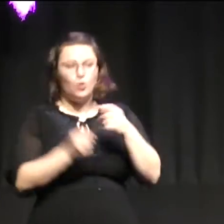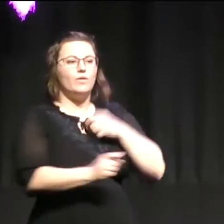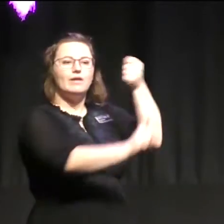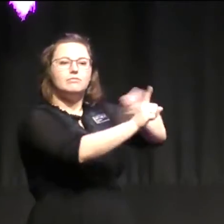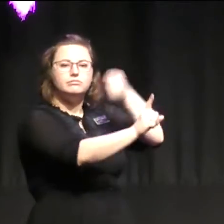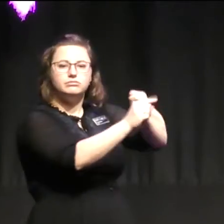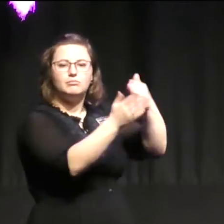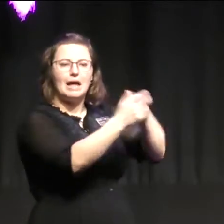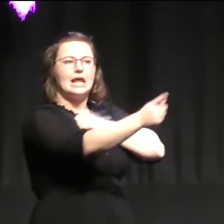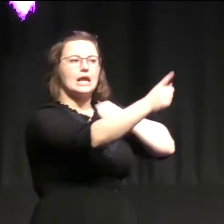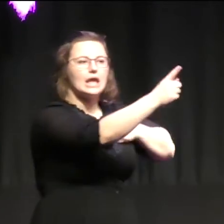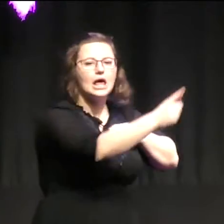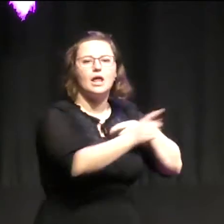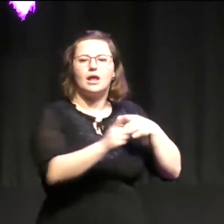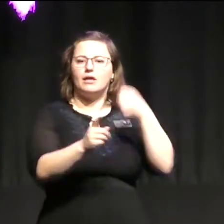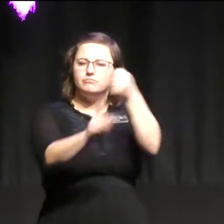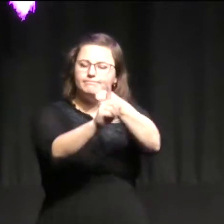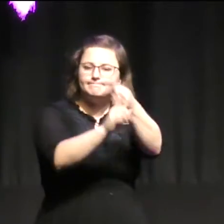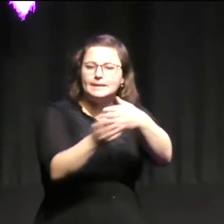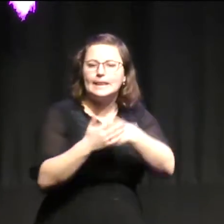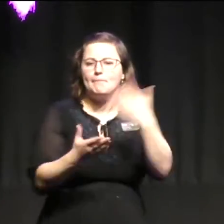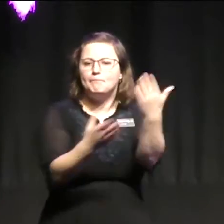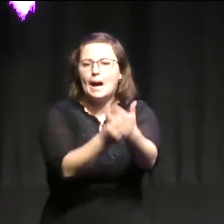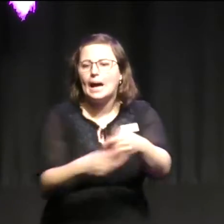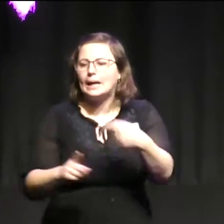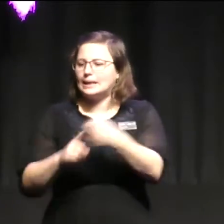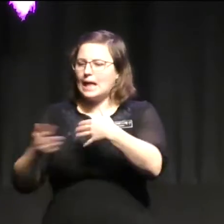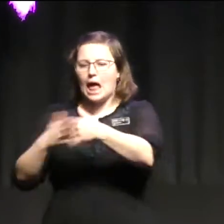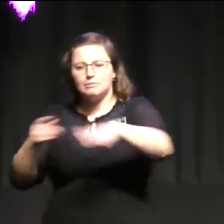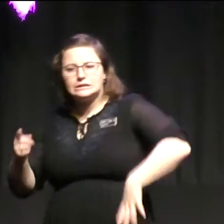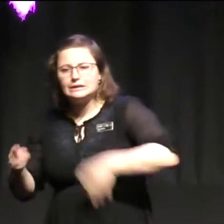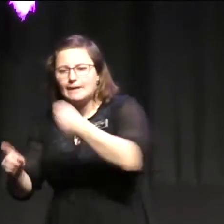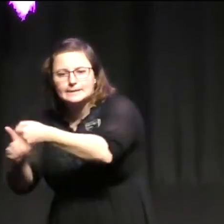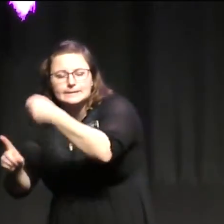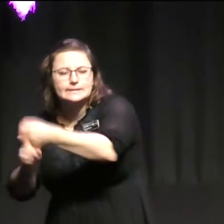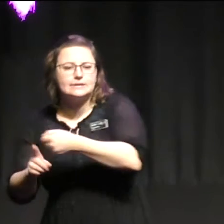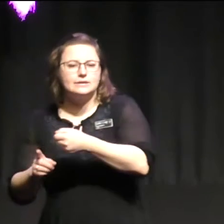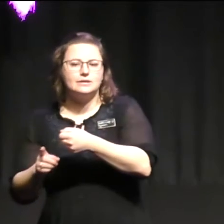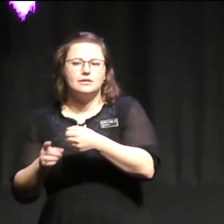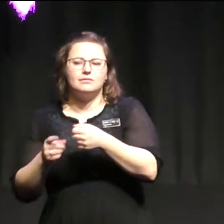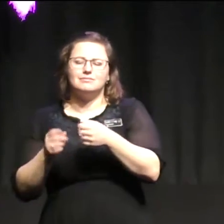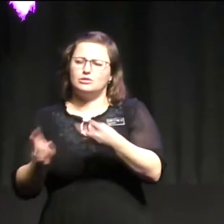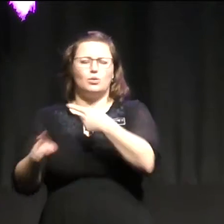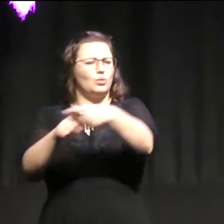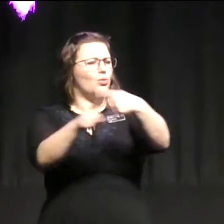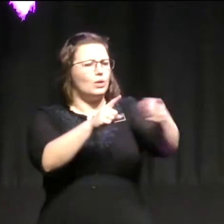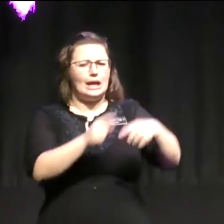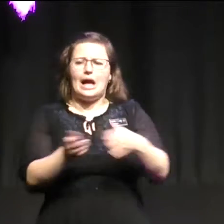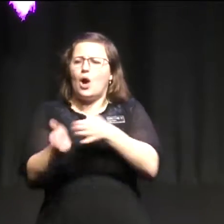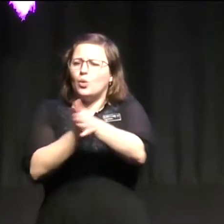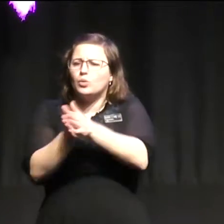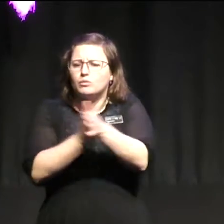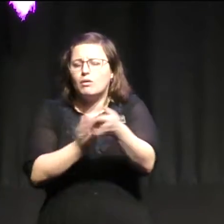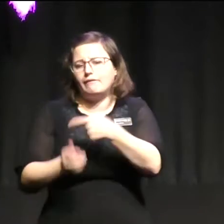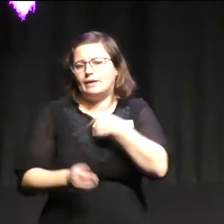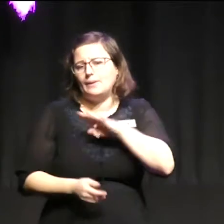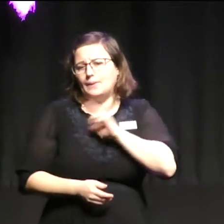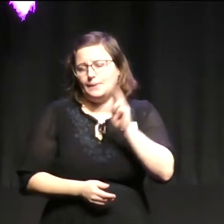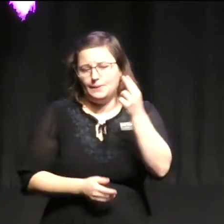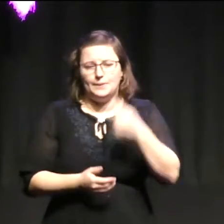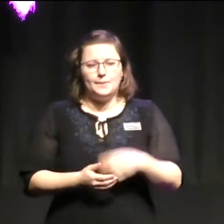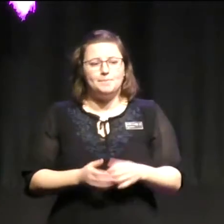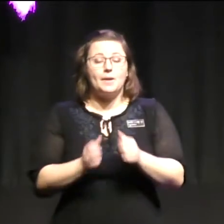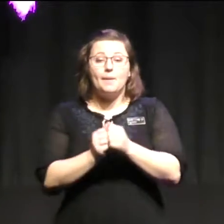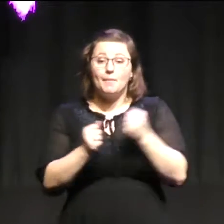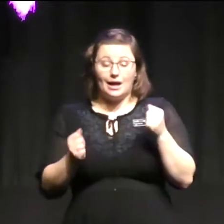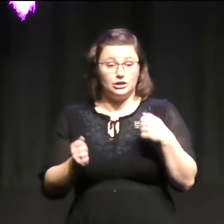the banks, with the employers, with the markets? So these are the different difficulties or challenges. But I think when